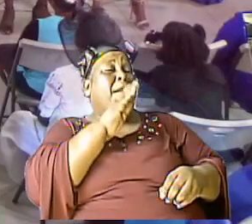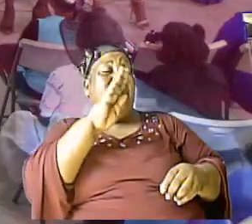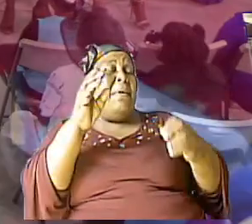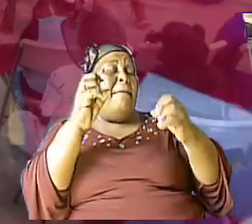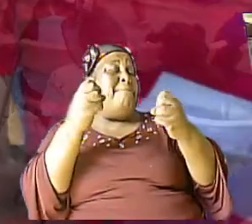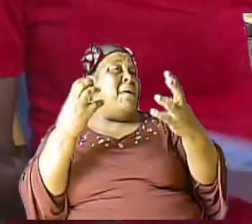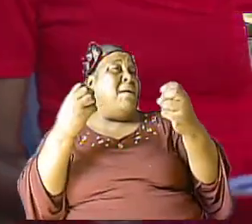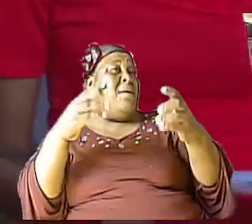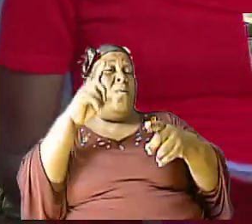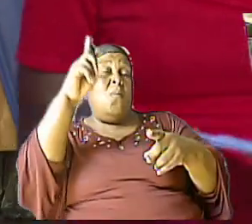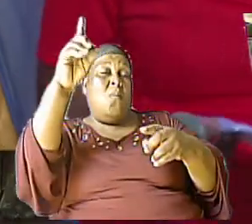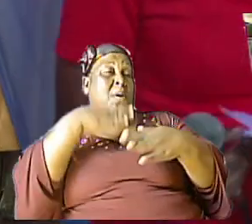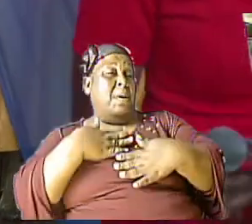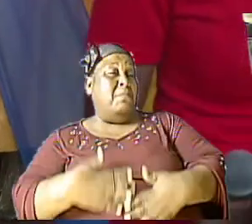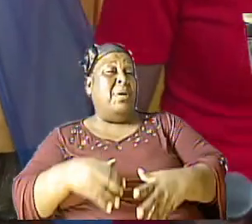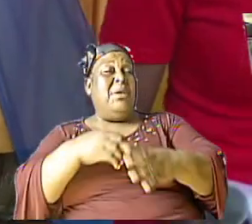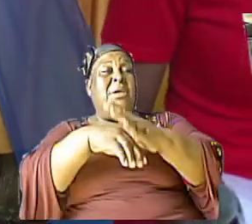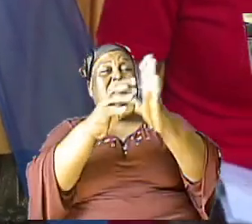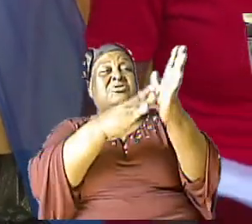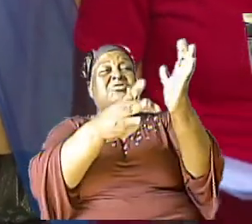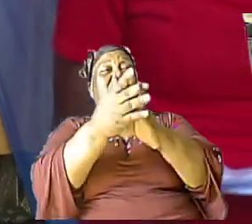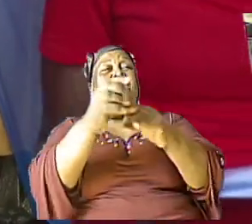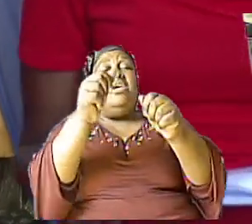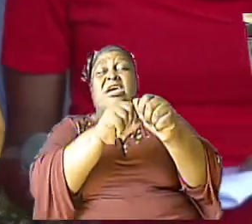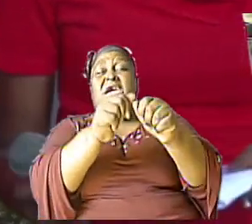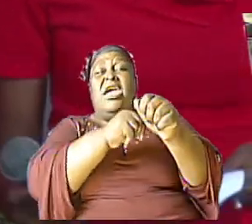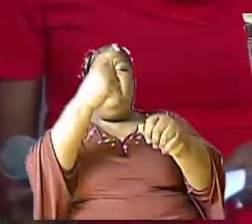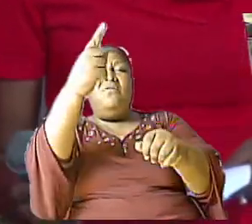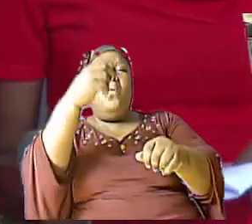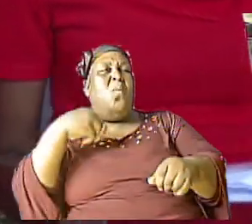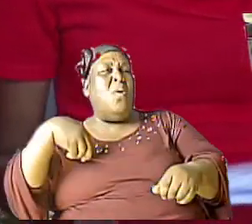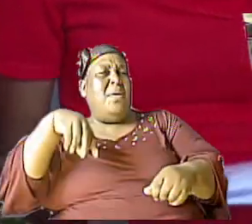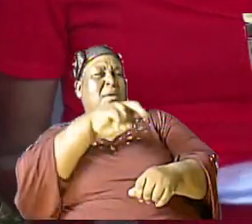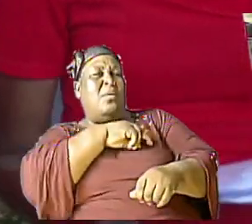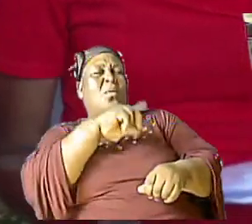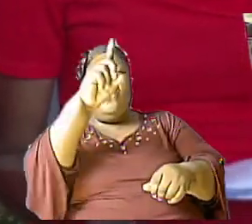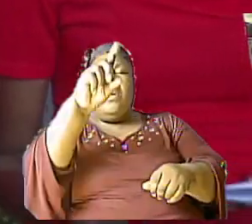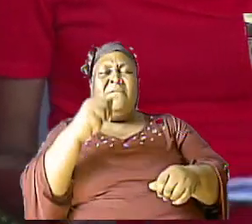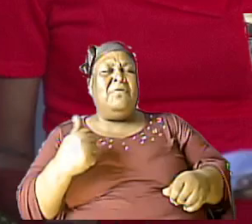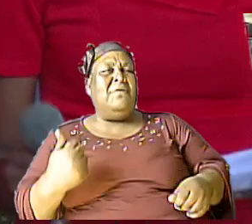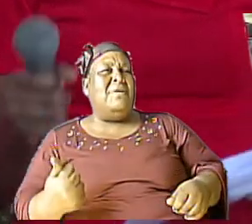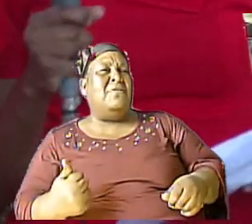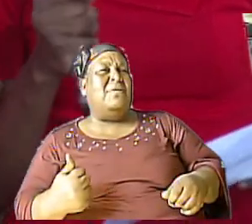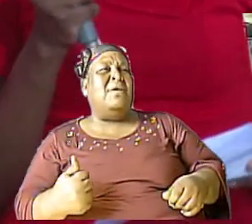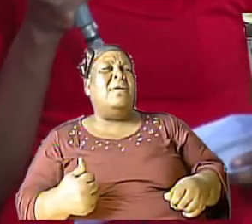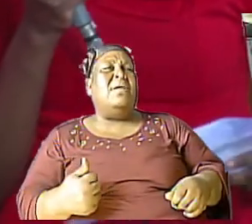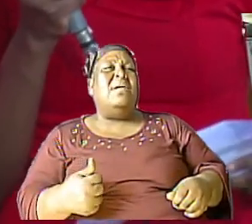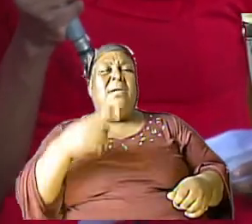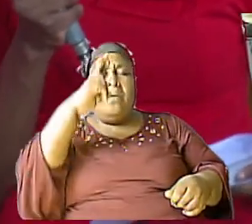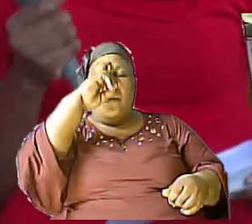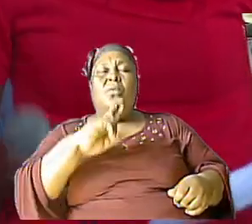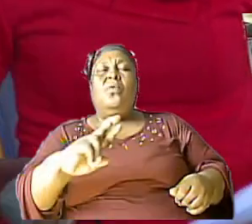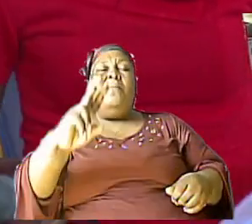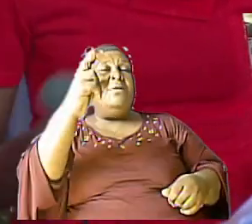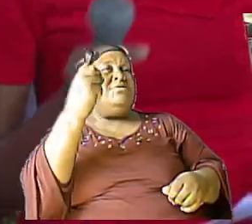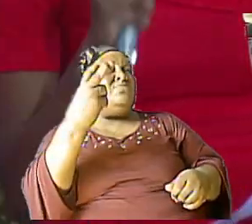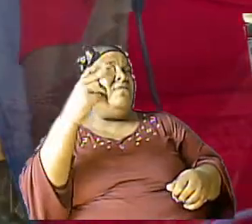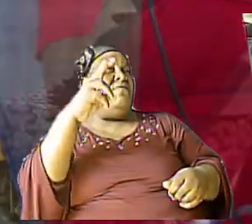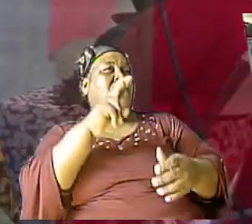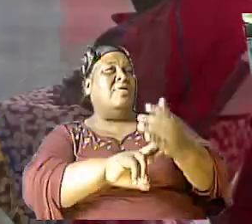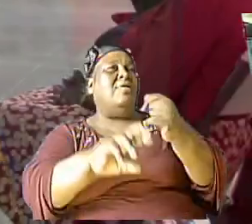are one body in Christ, and everyone members one of another. Romans 12, verse